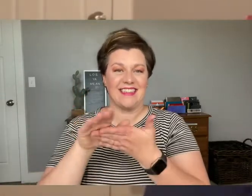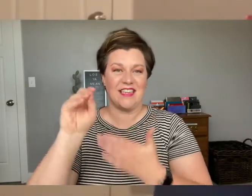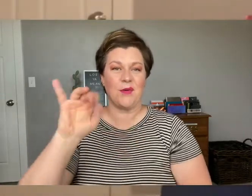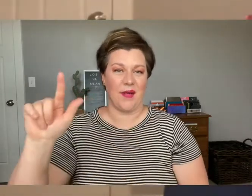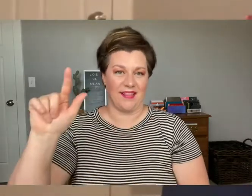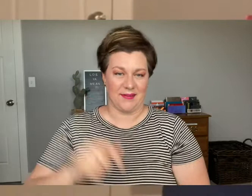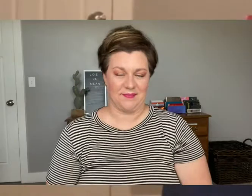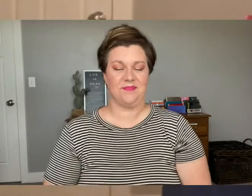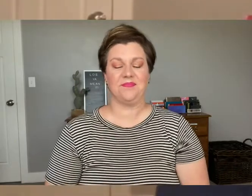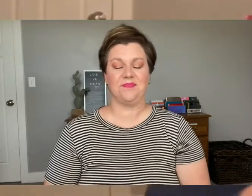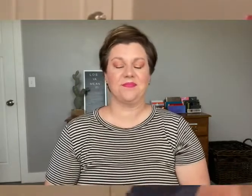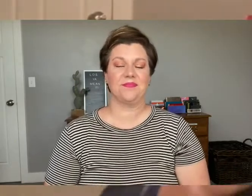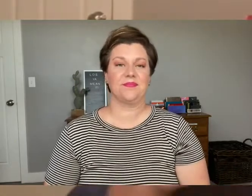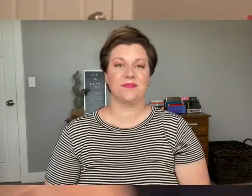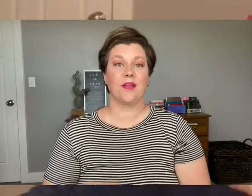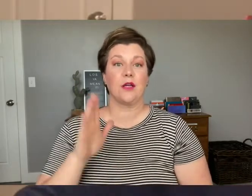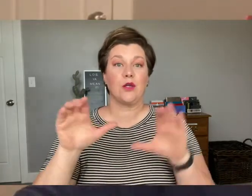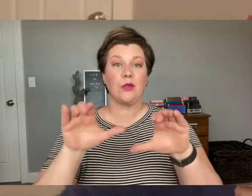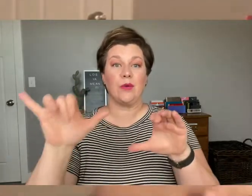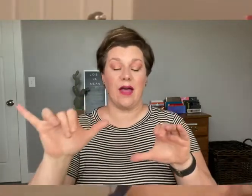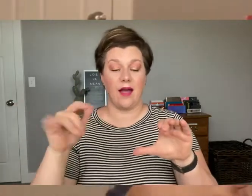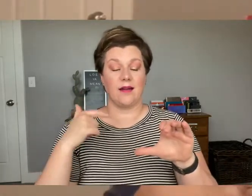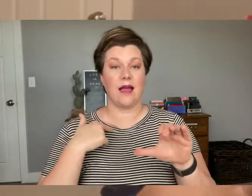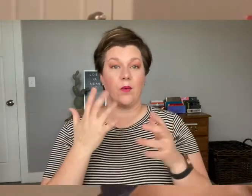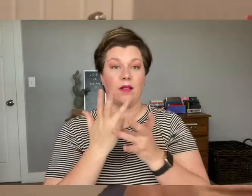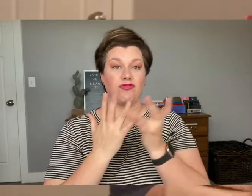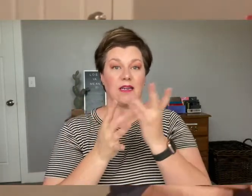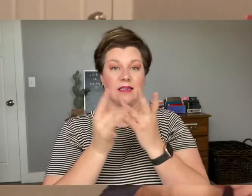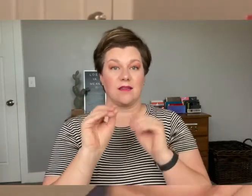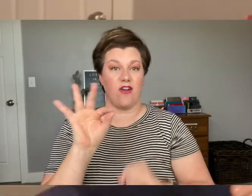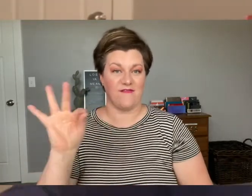So let's do this. I'm going to take my rings off here.